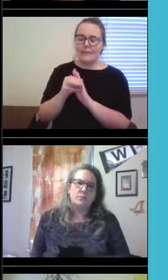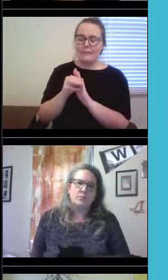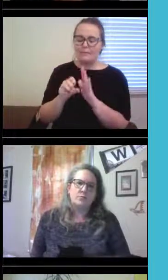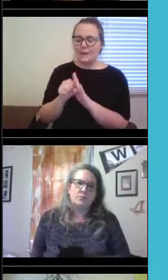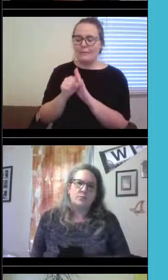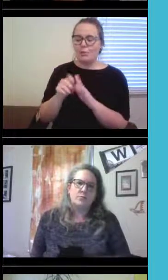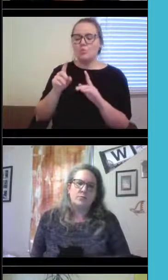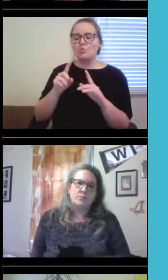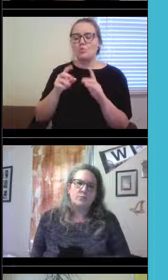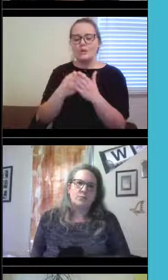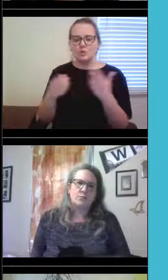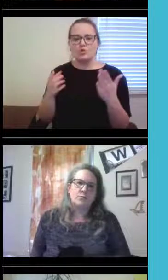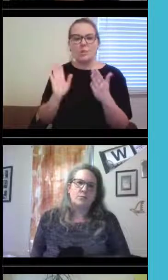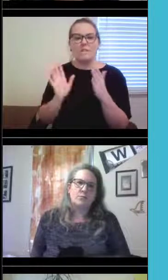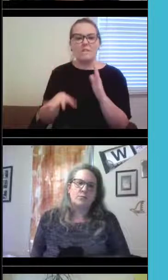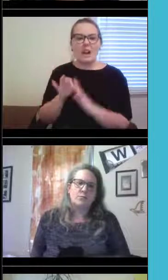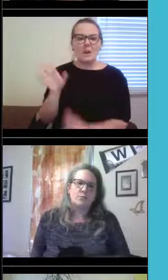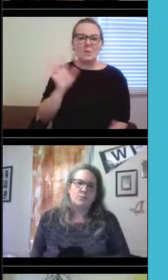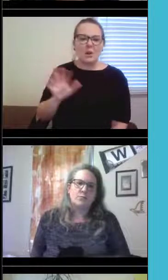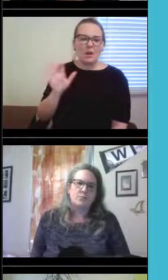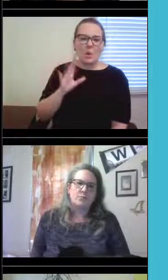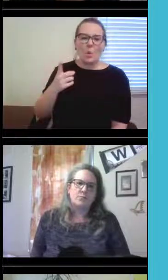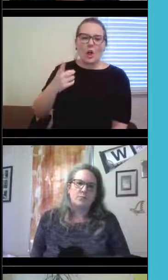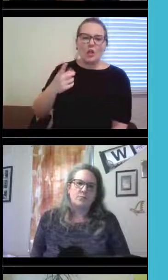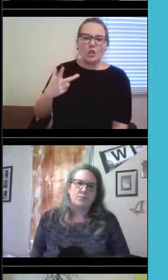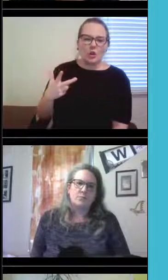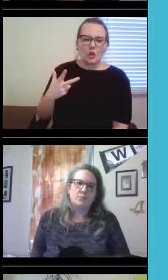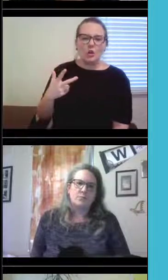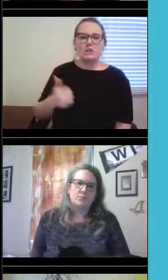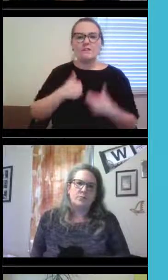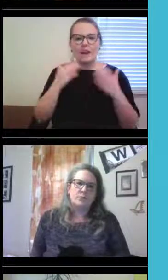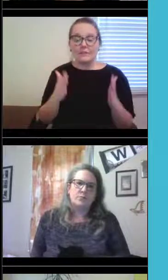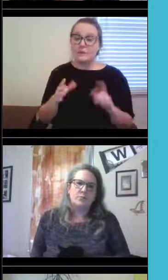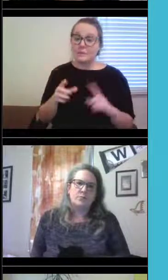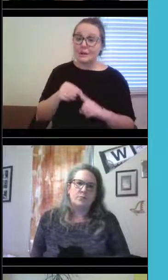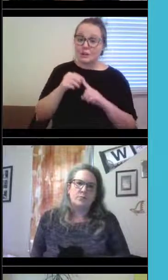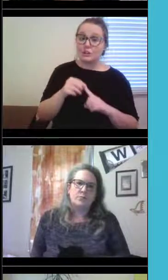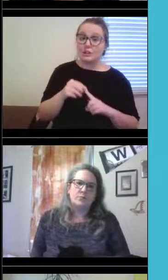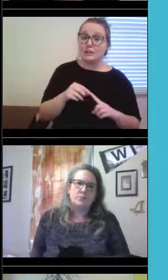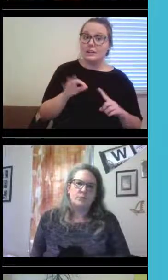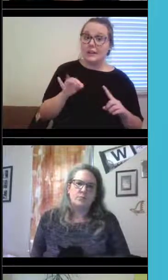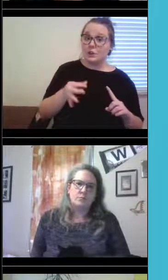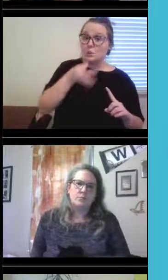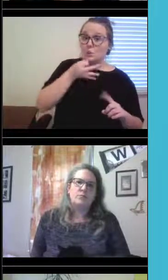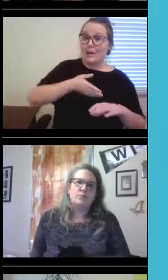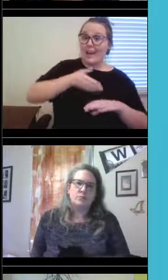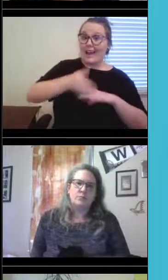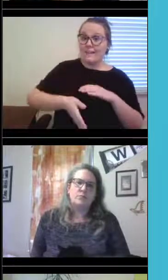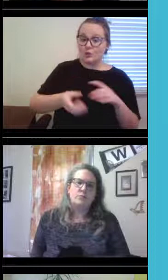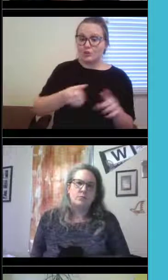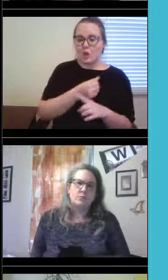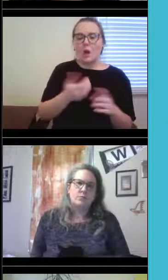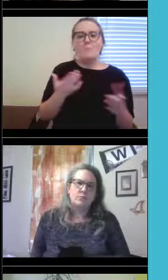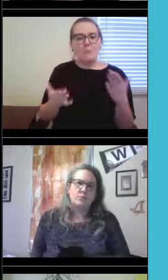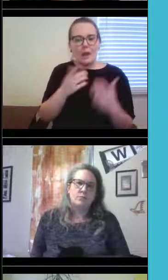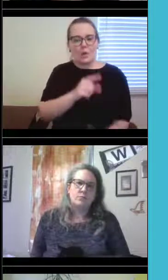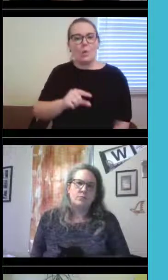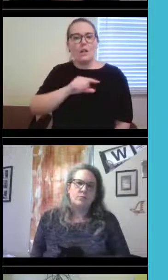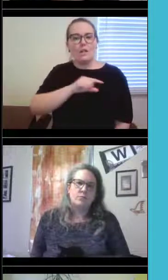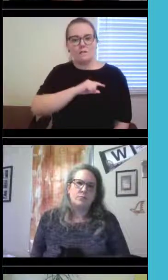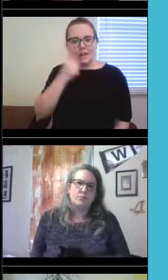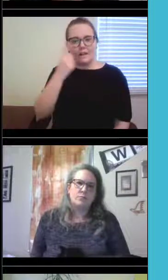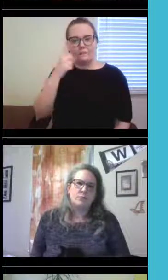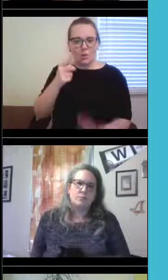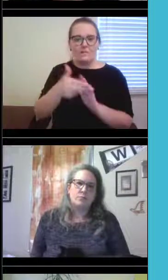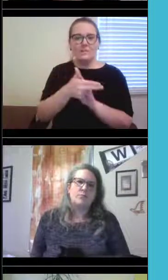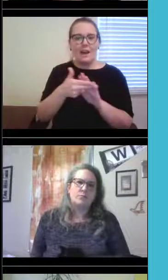you know, approximately 1/3 of survivors, especially if it's soon after the assault, may qualify for a